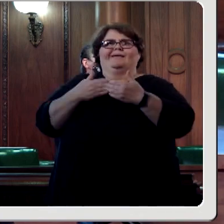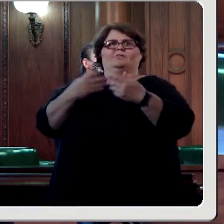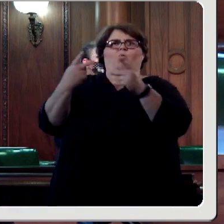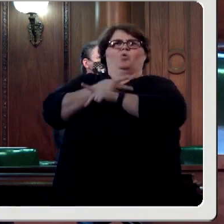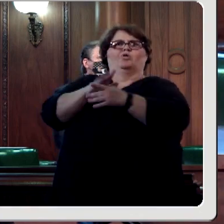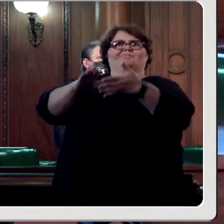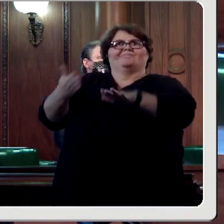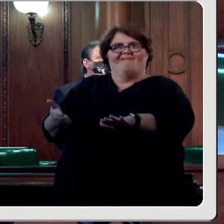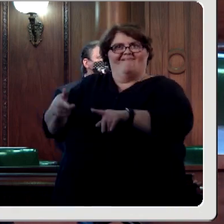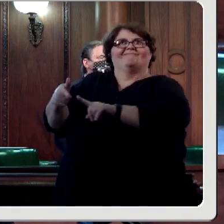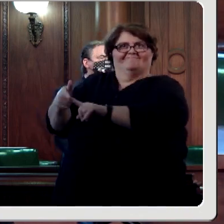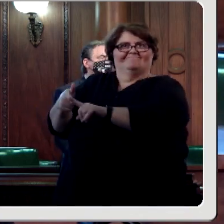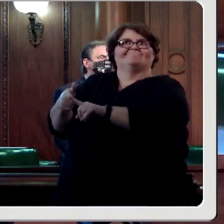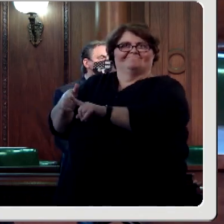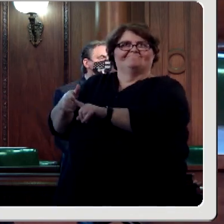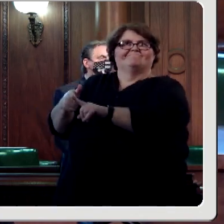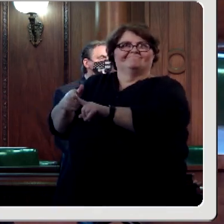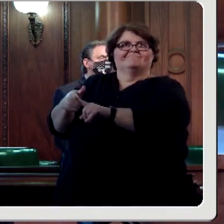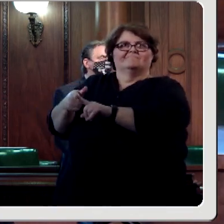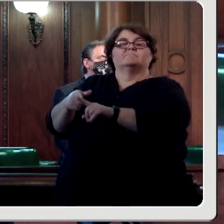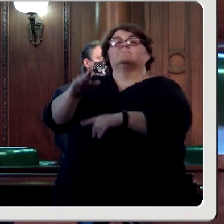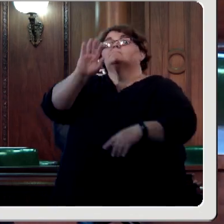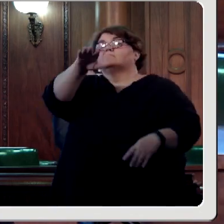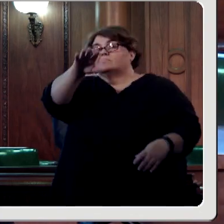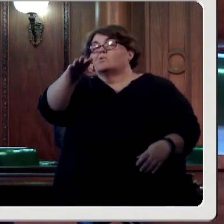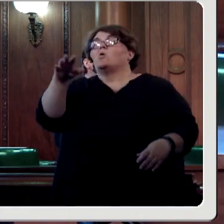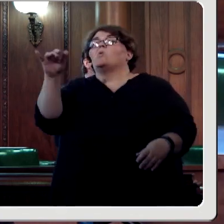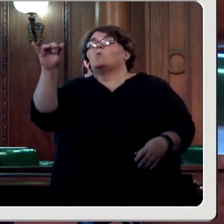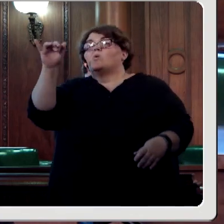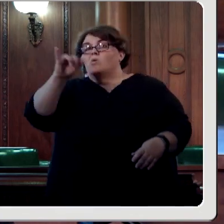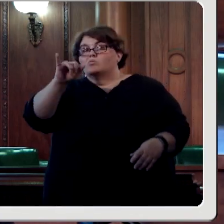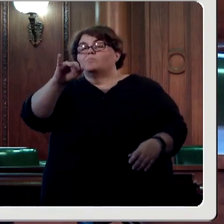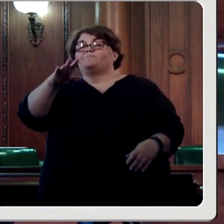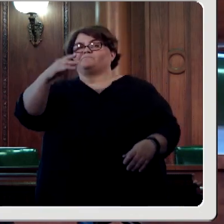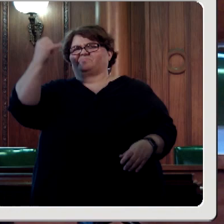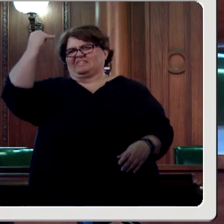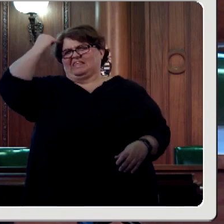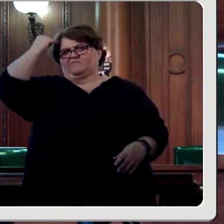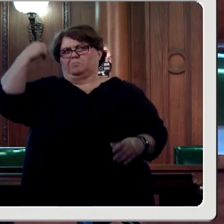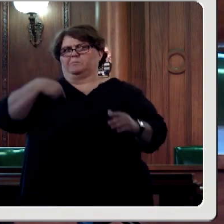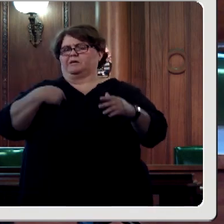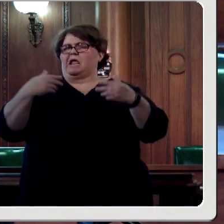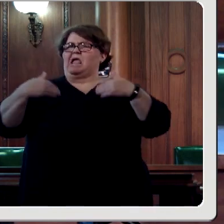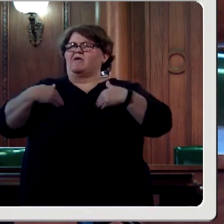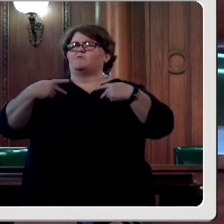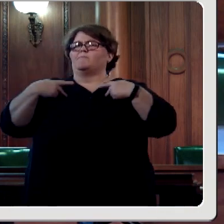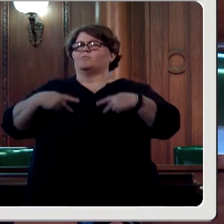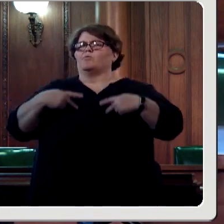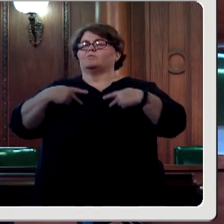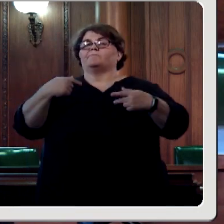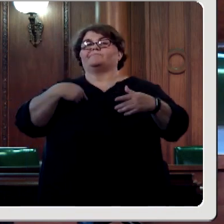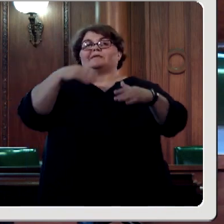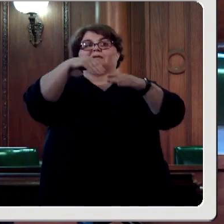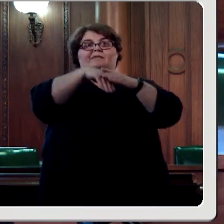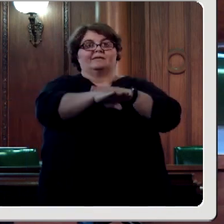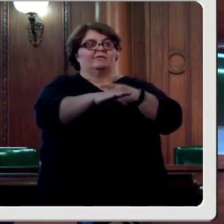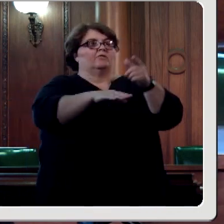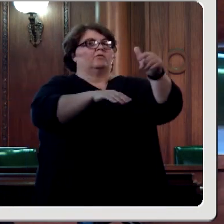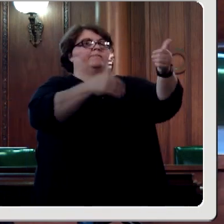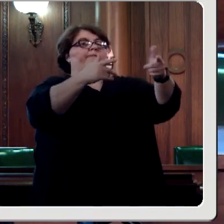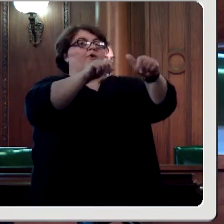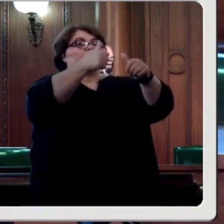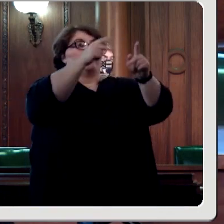delays in care because of concerns around overcrowding hospitals or the fear of transmission. It could also be due